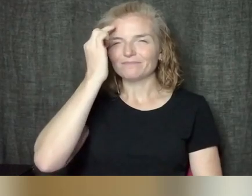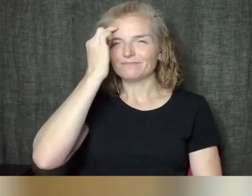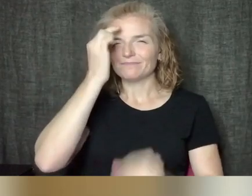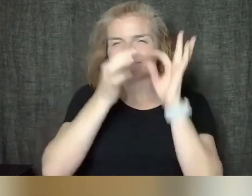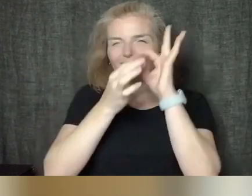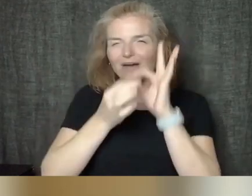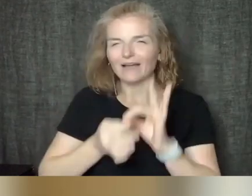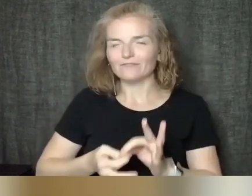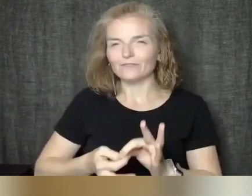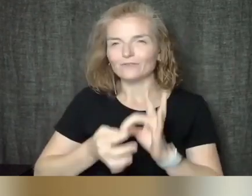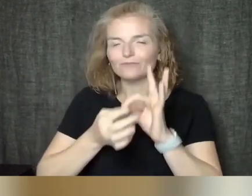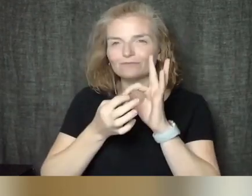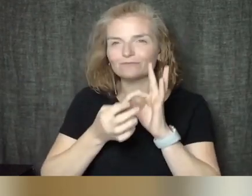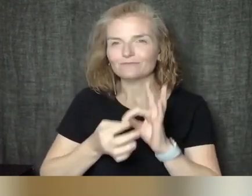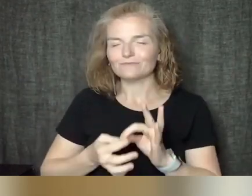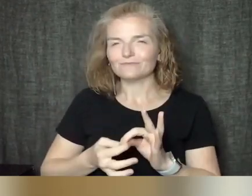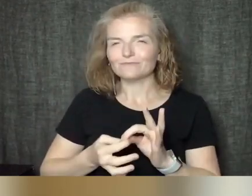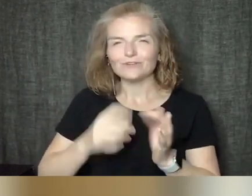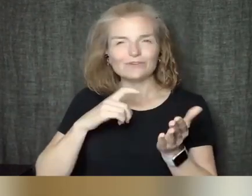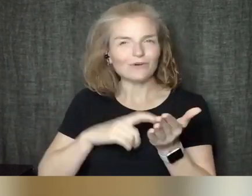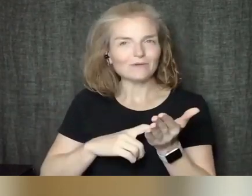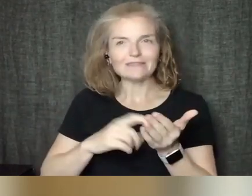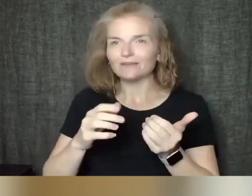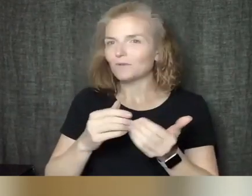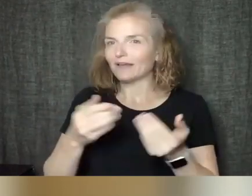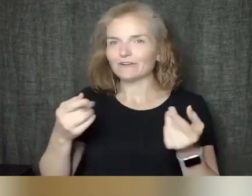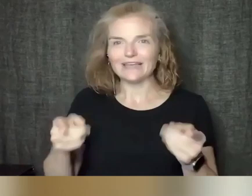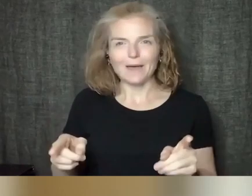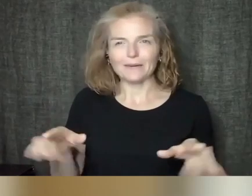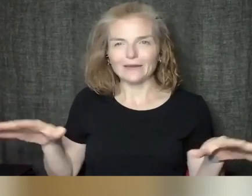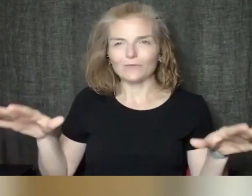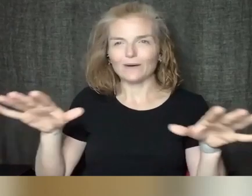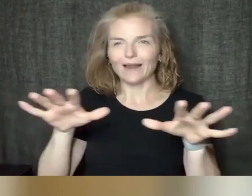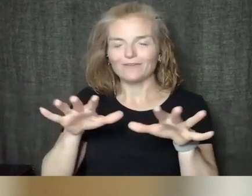of whatever's occurring, sitting, breathing, sounds.